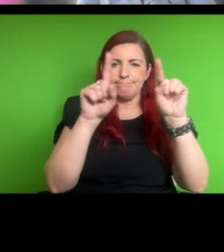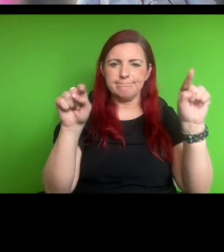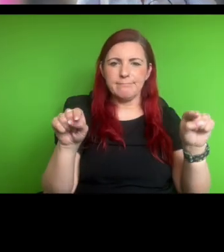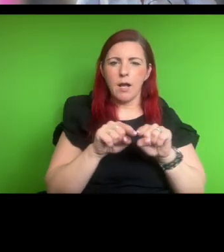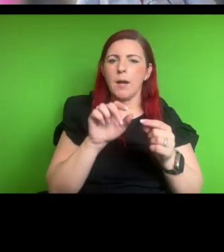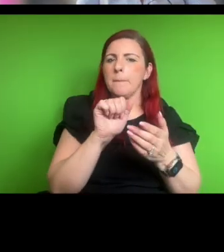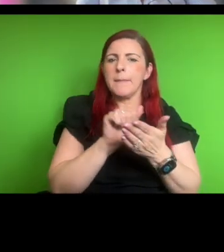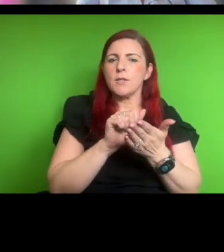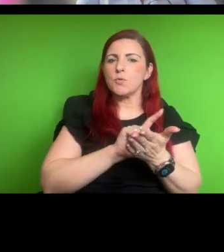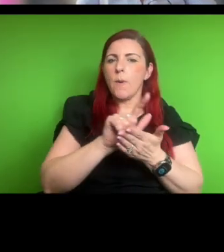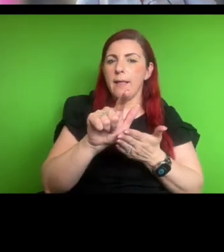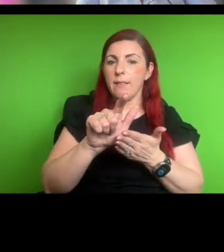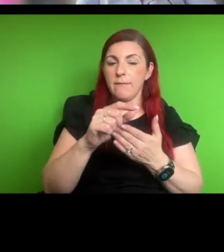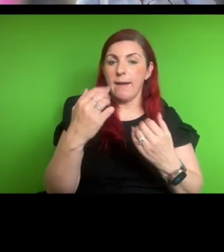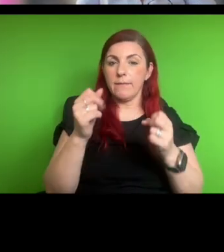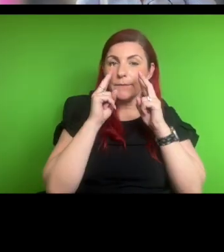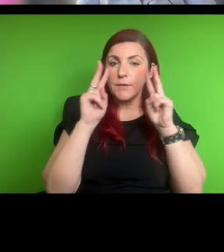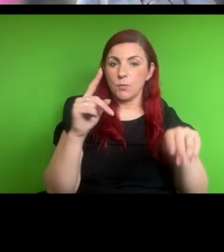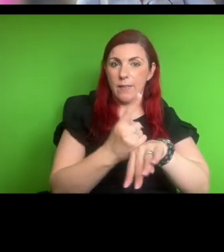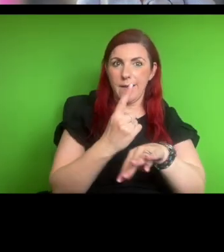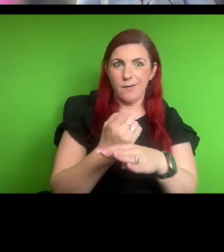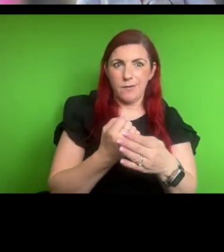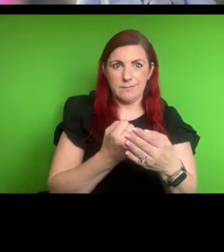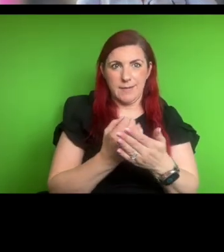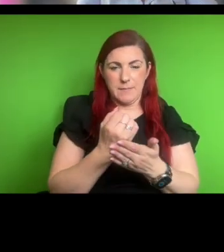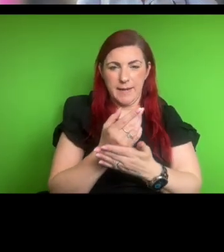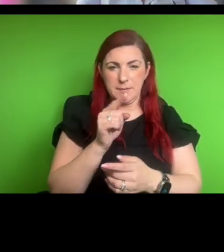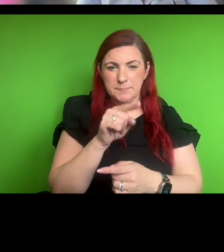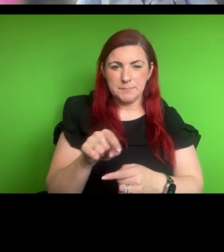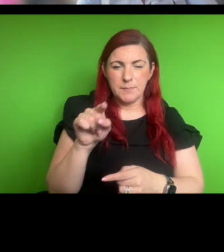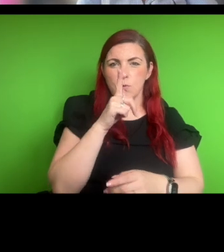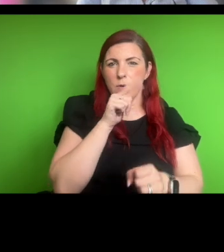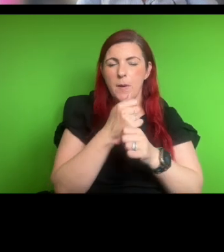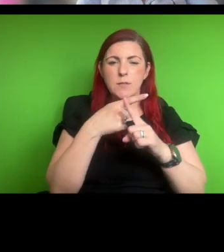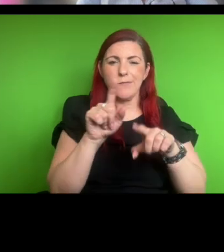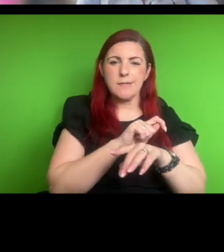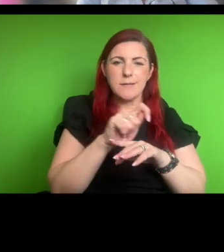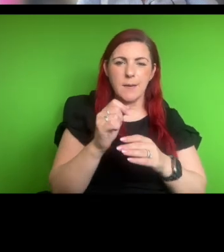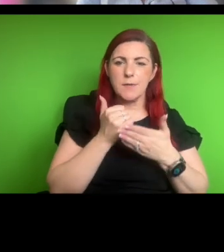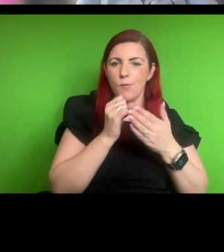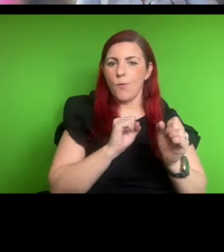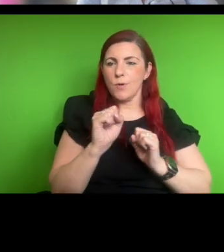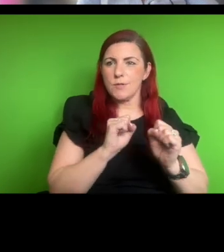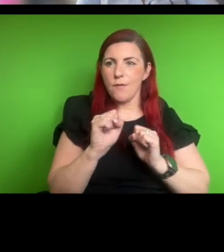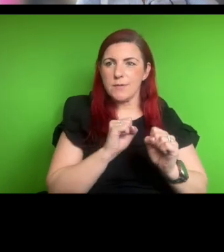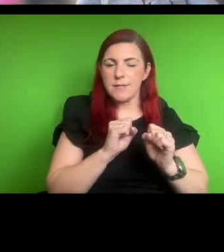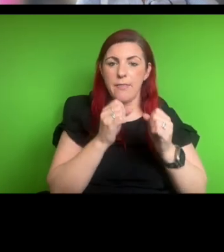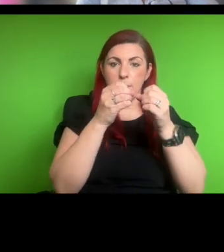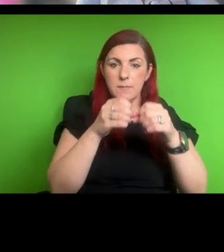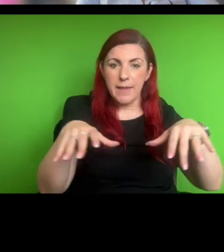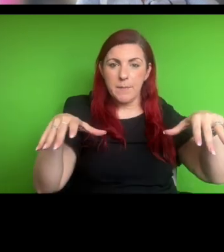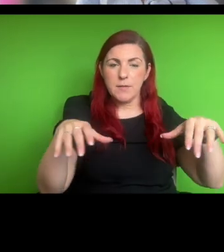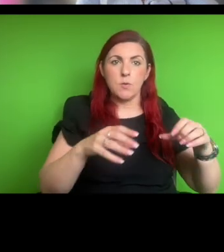We talk about the types of support services, and we split them out into digital support services